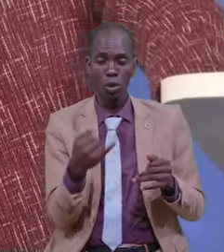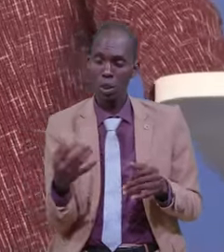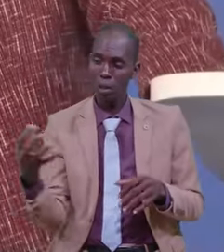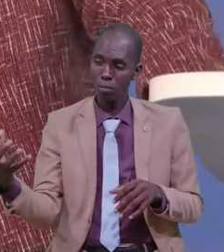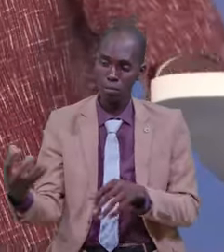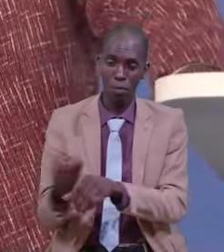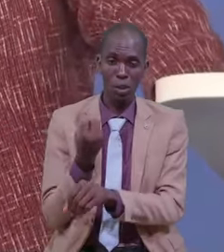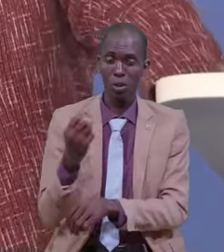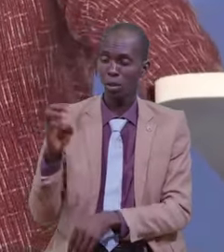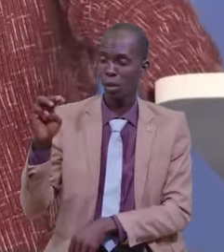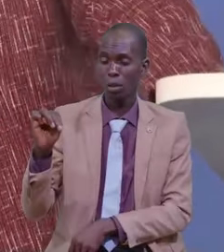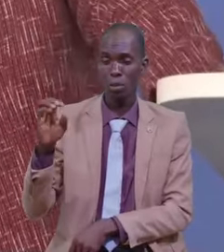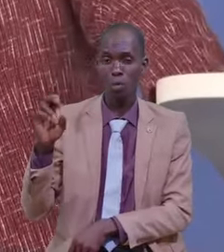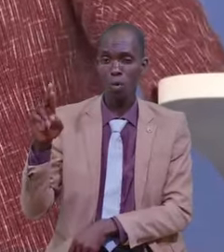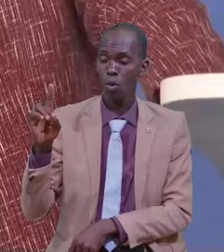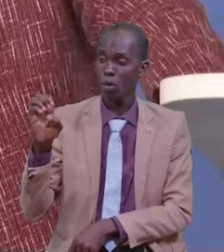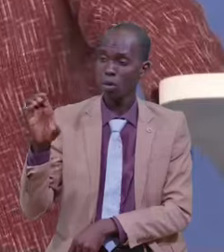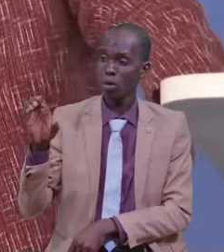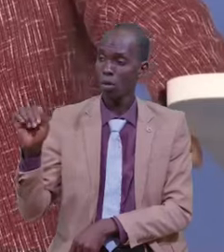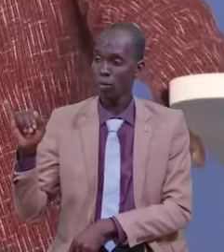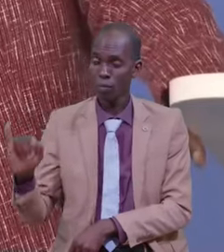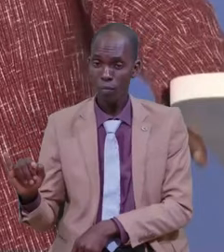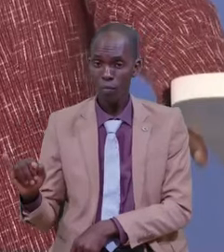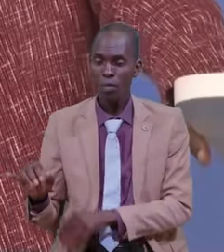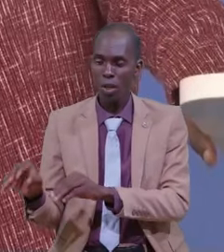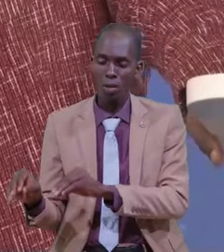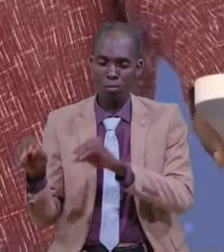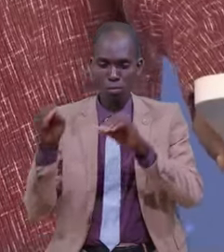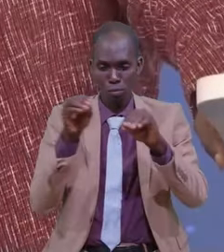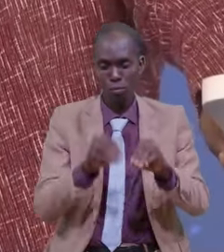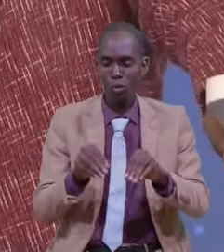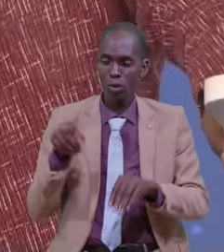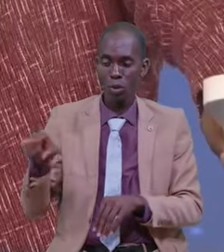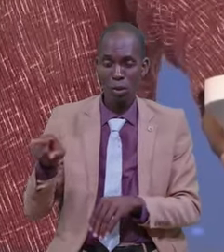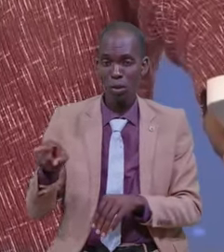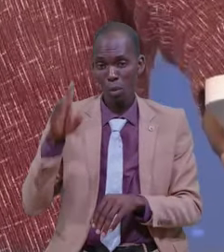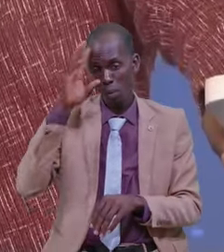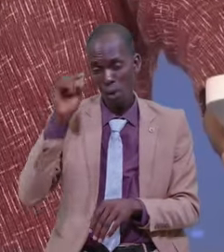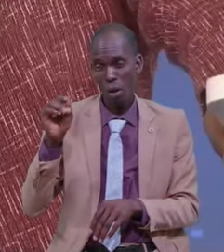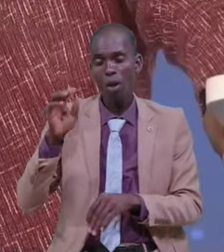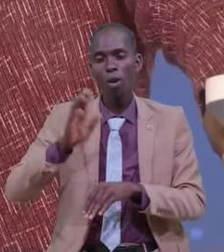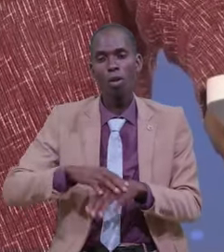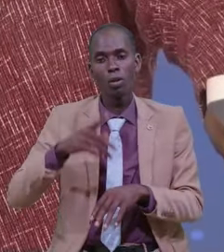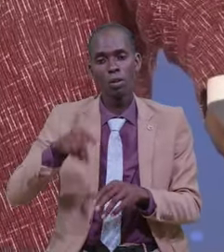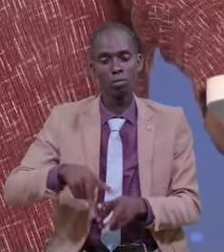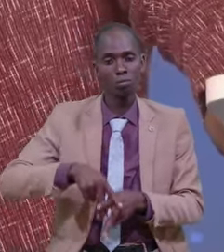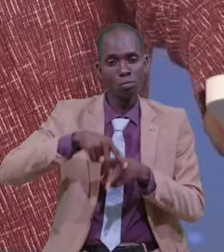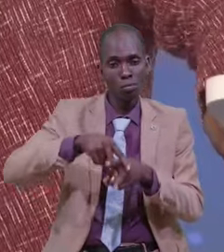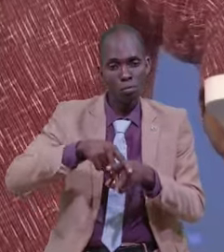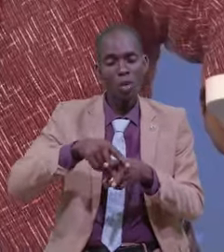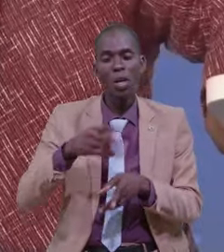Set him on the mule I ride. And cover